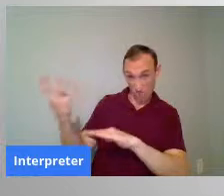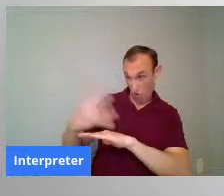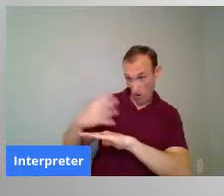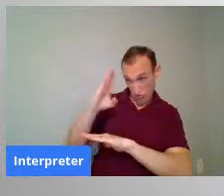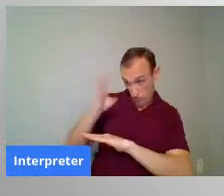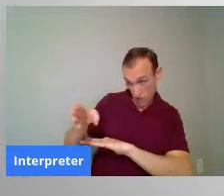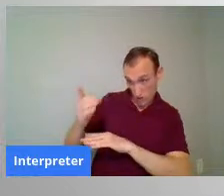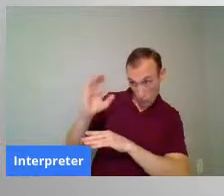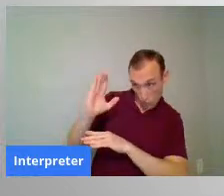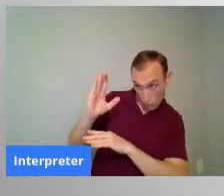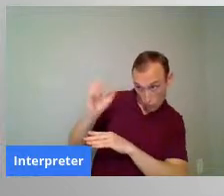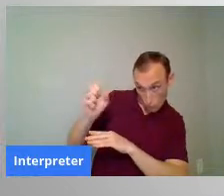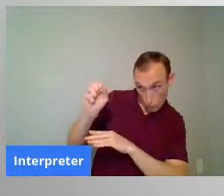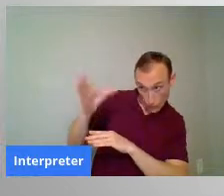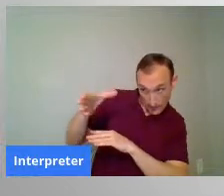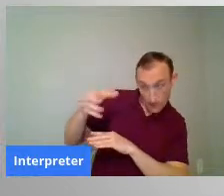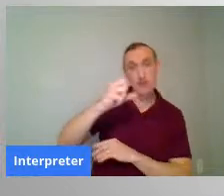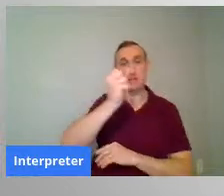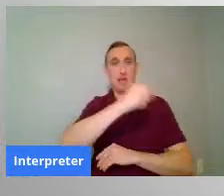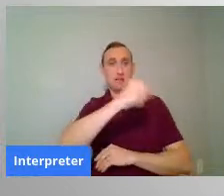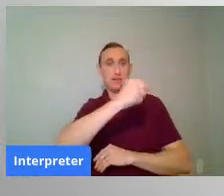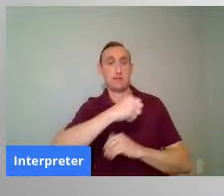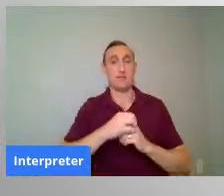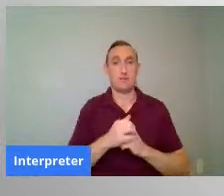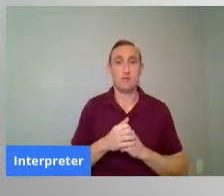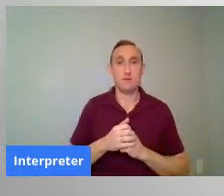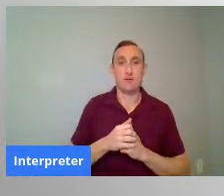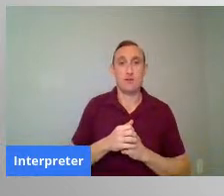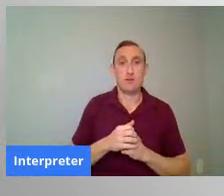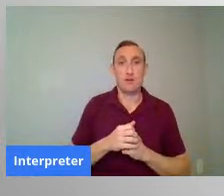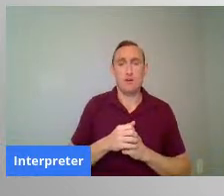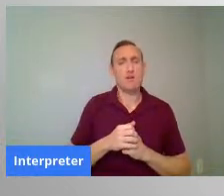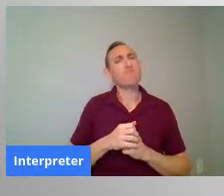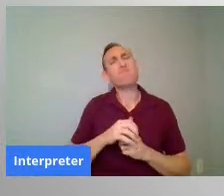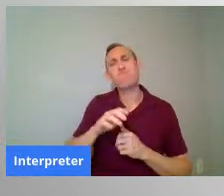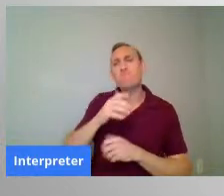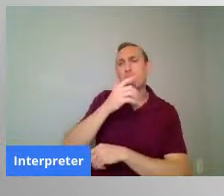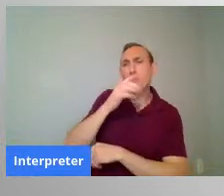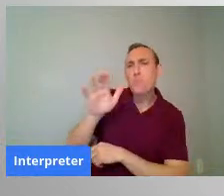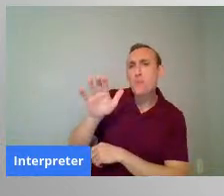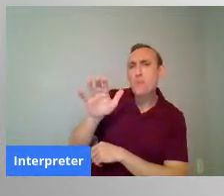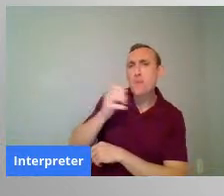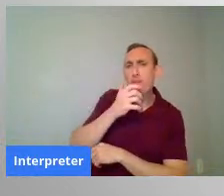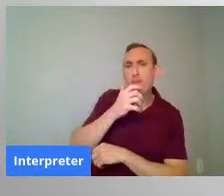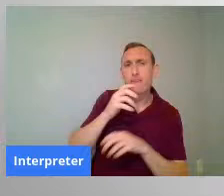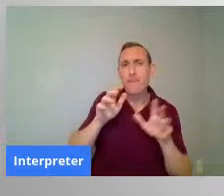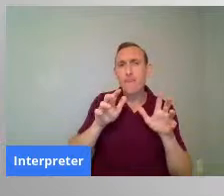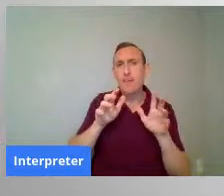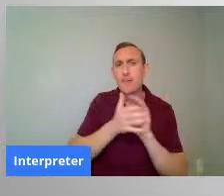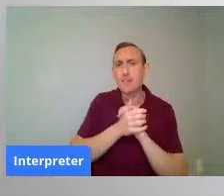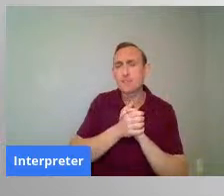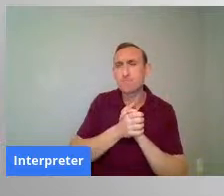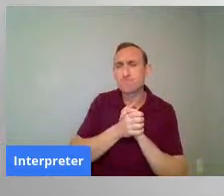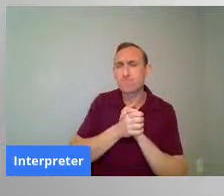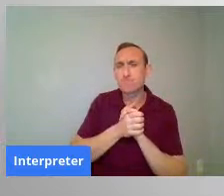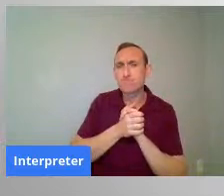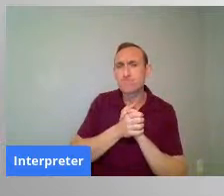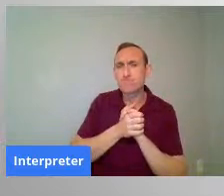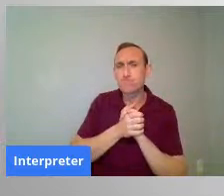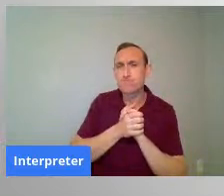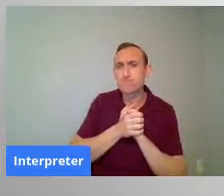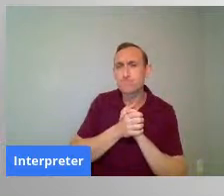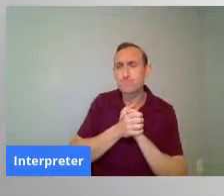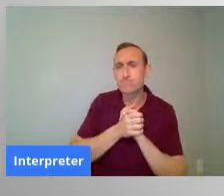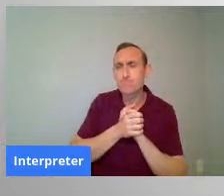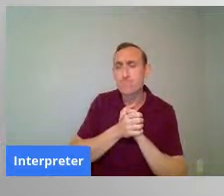Thanks. And Dr. Thomas, is there any, I guess, in our particular roles